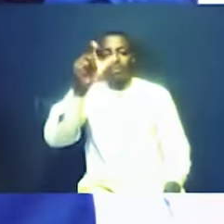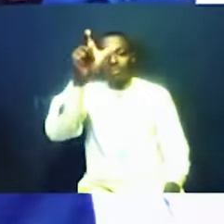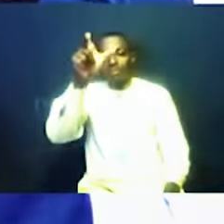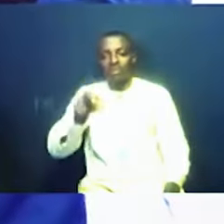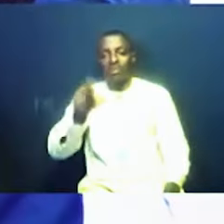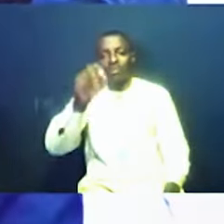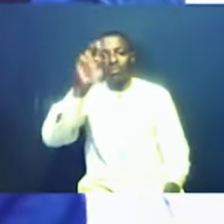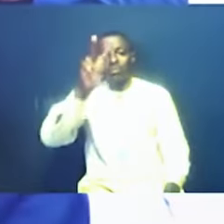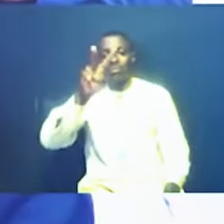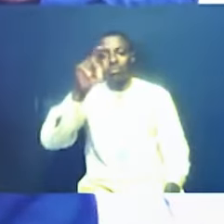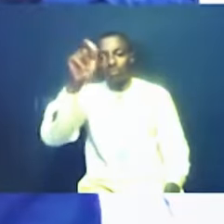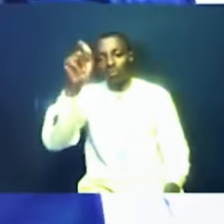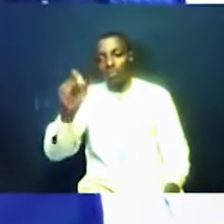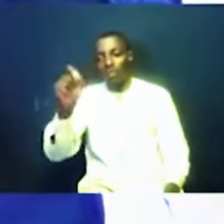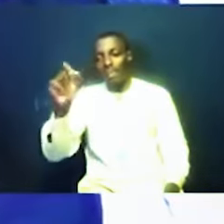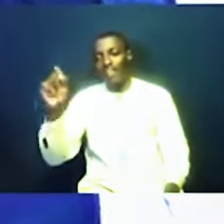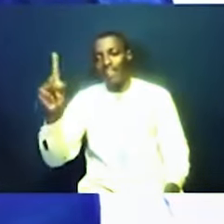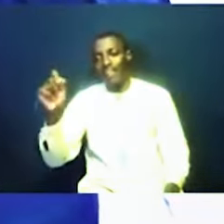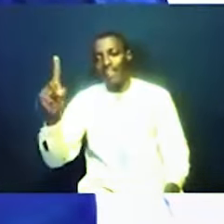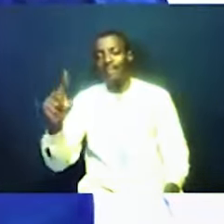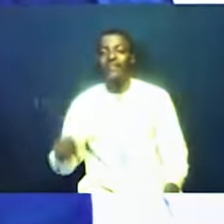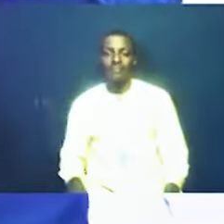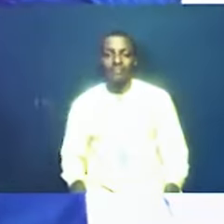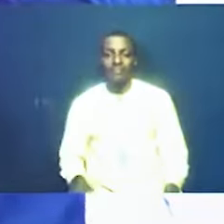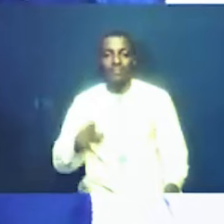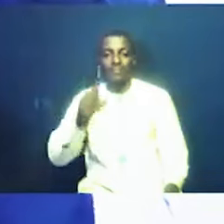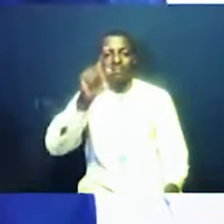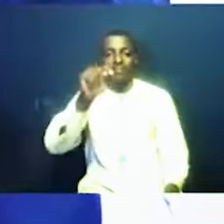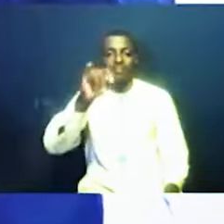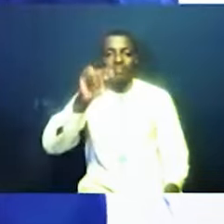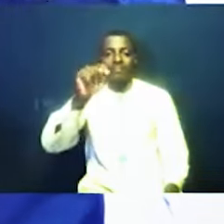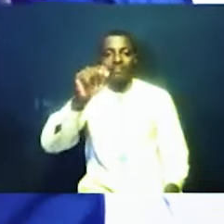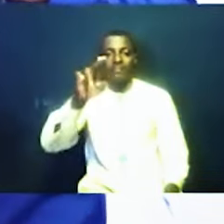11. It's a very popular verse, especially the